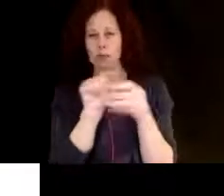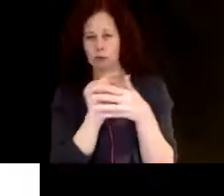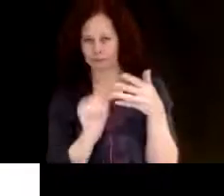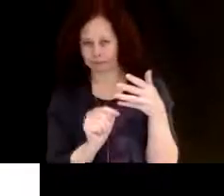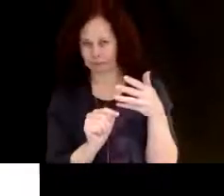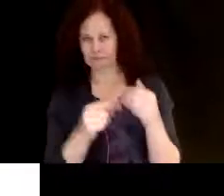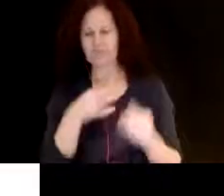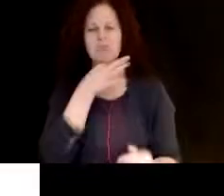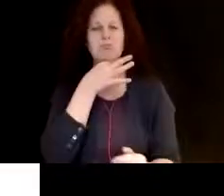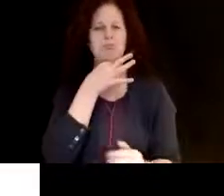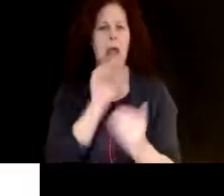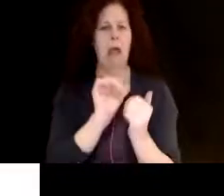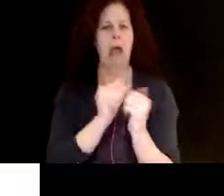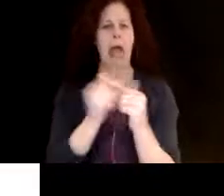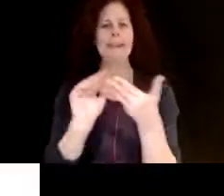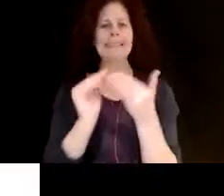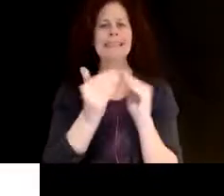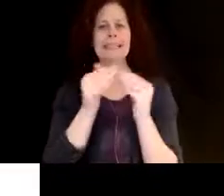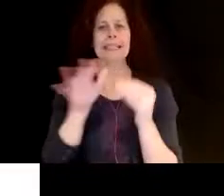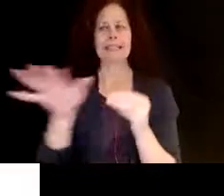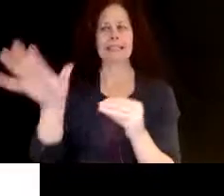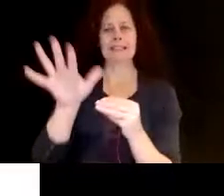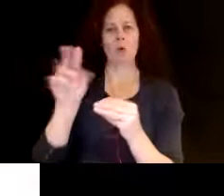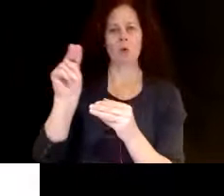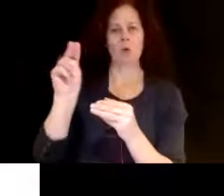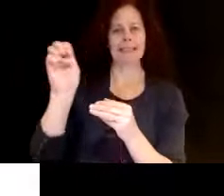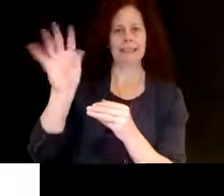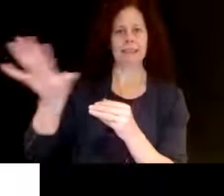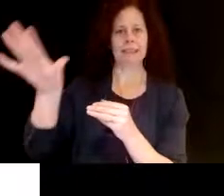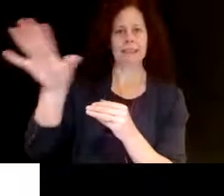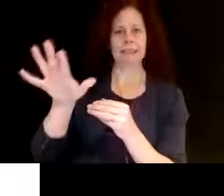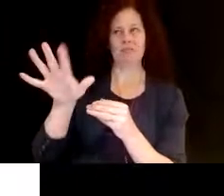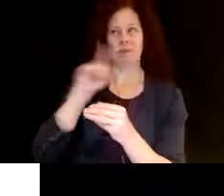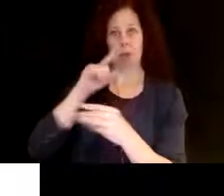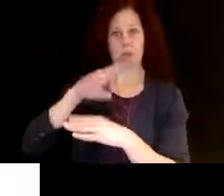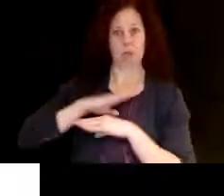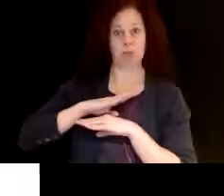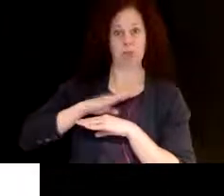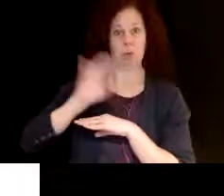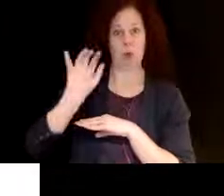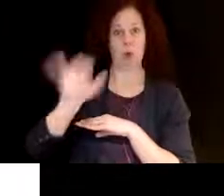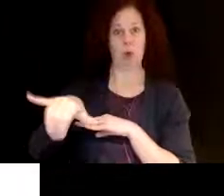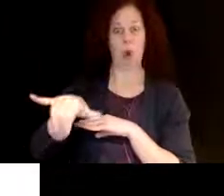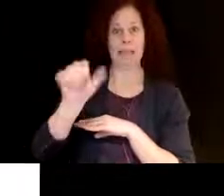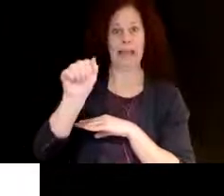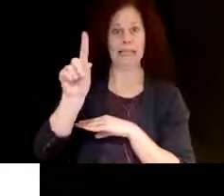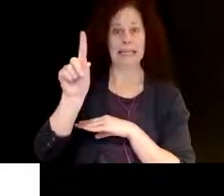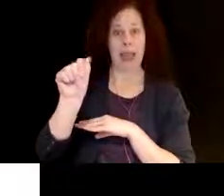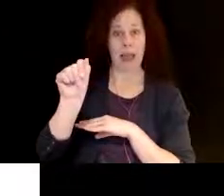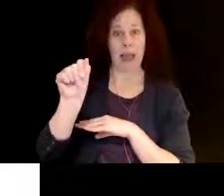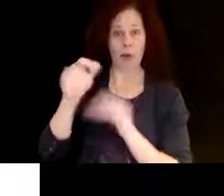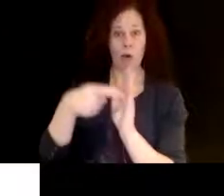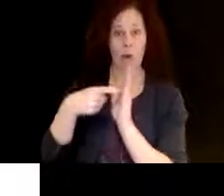across New England faring at meeting their ADA Title II obligations? Which requirements were the most challenging to implement